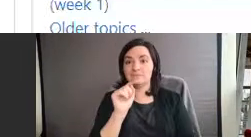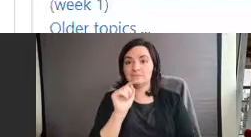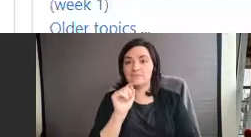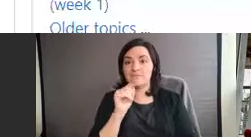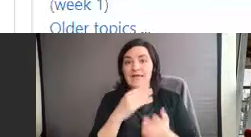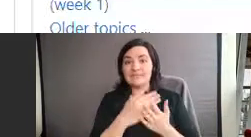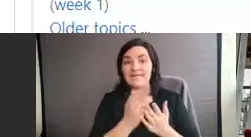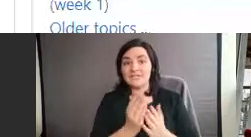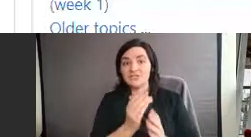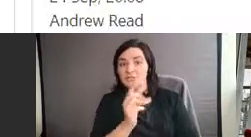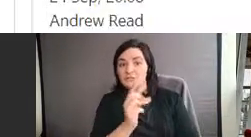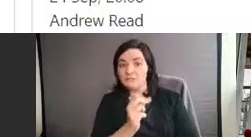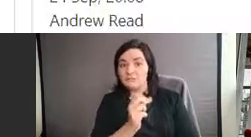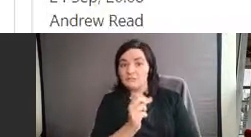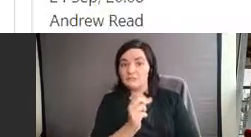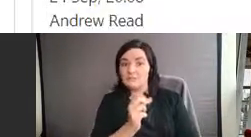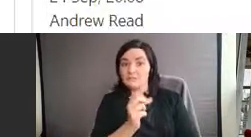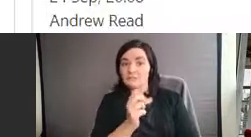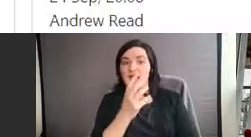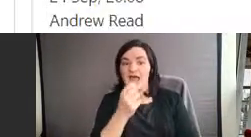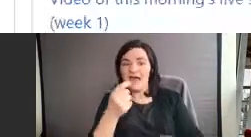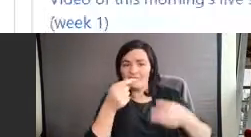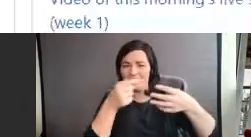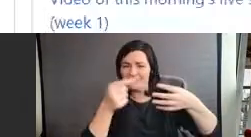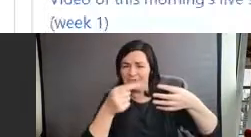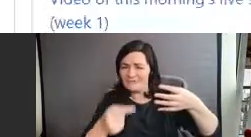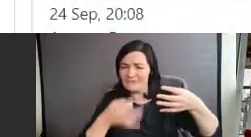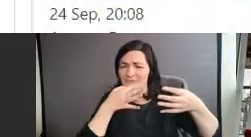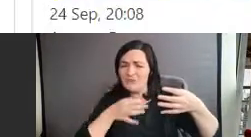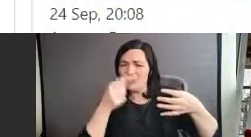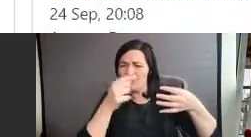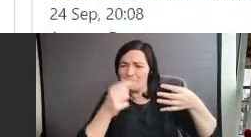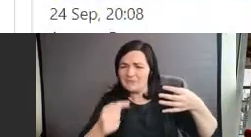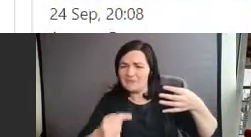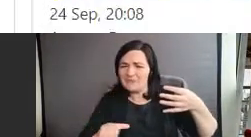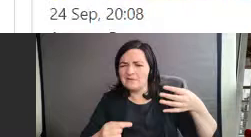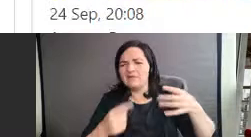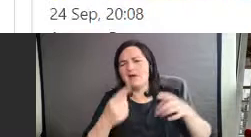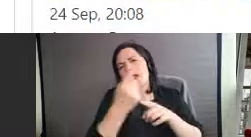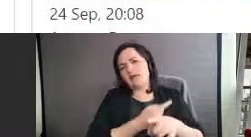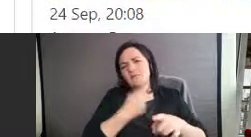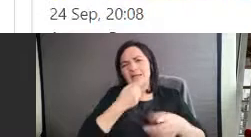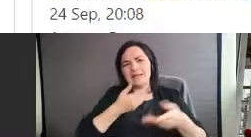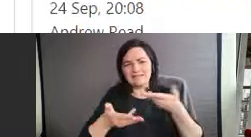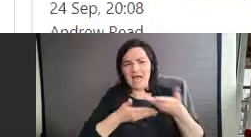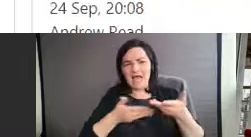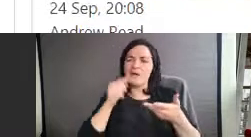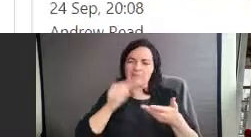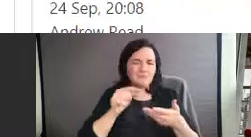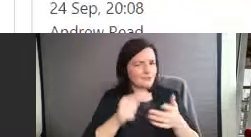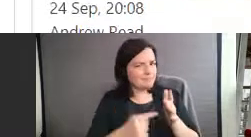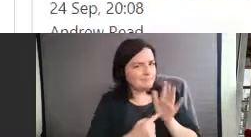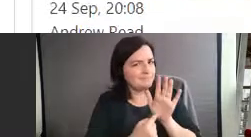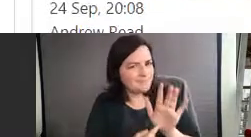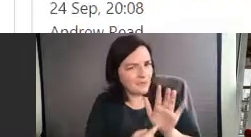section, you've got various bits and pieces, which I talked about last week, but I'm just going to flag up for you again here. So there is an